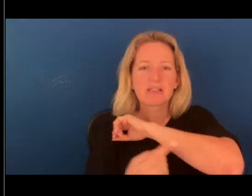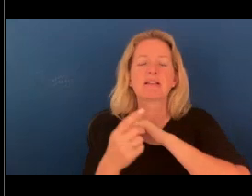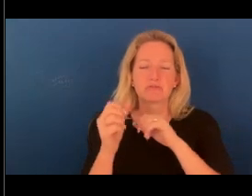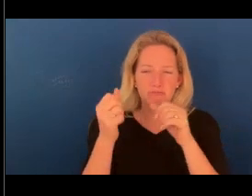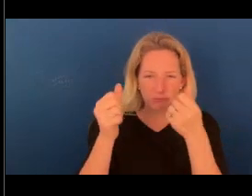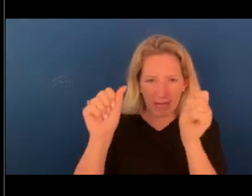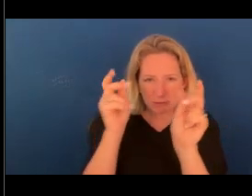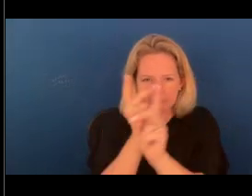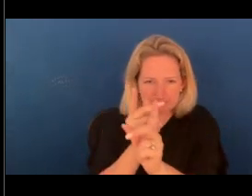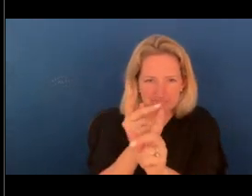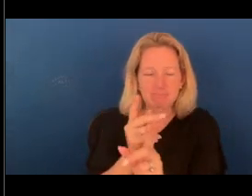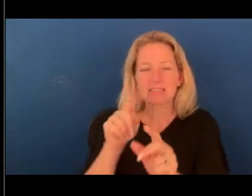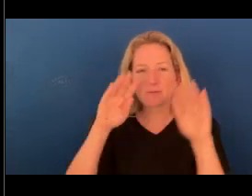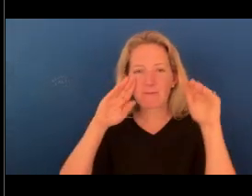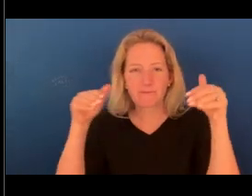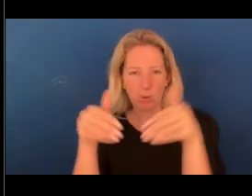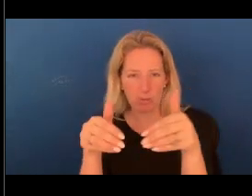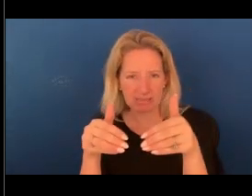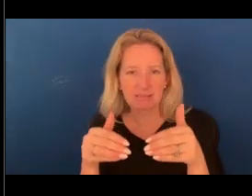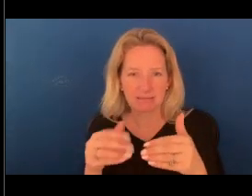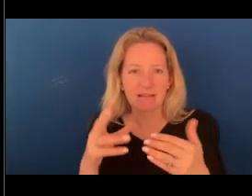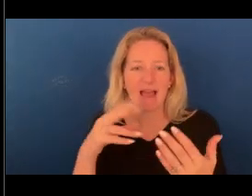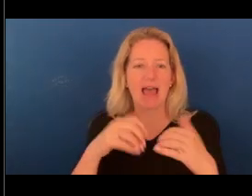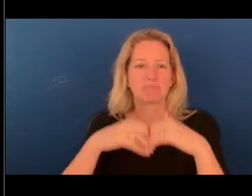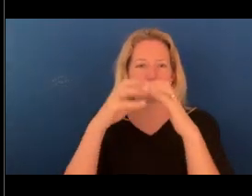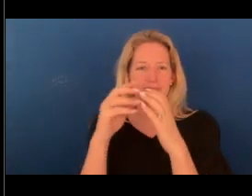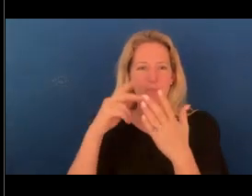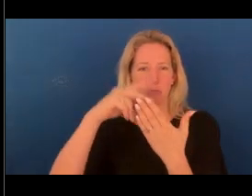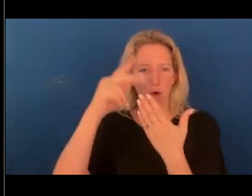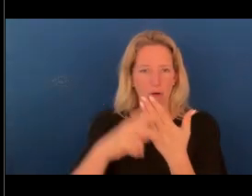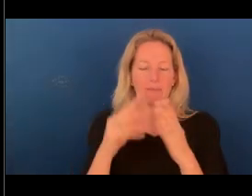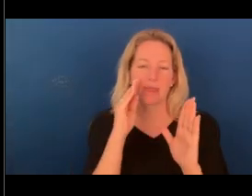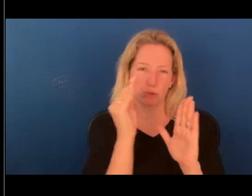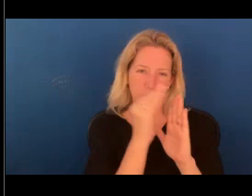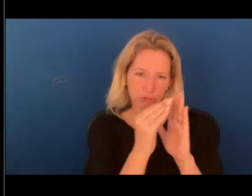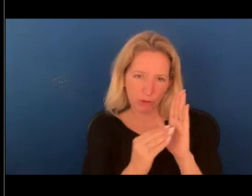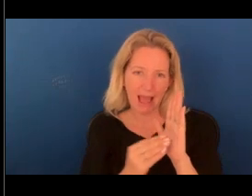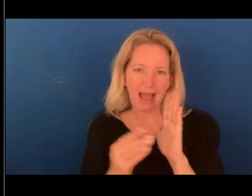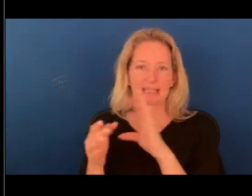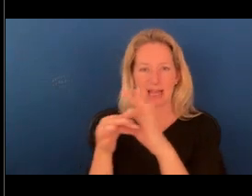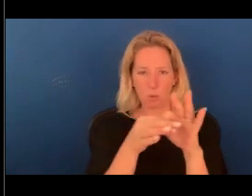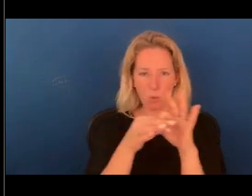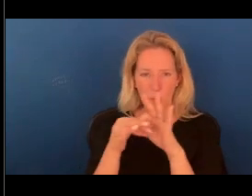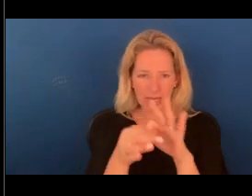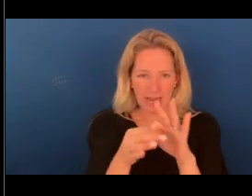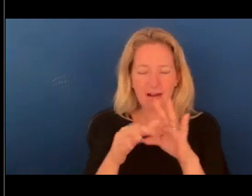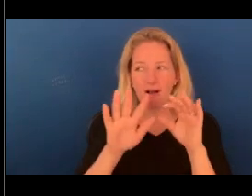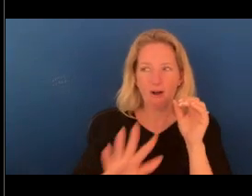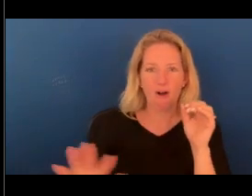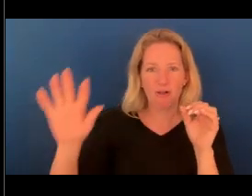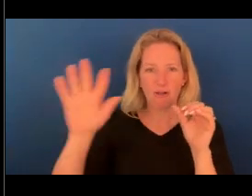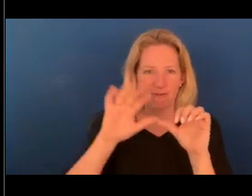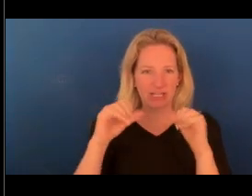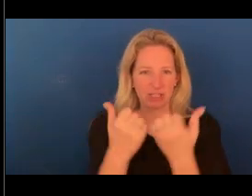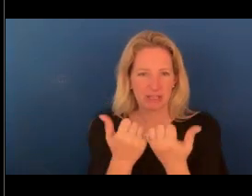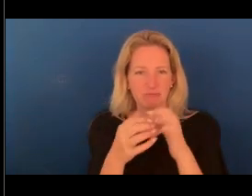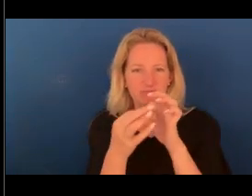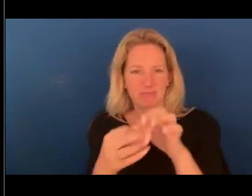attention from the agency, and from a program that could help track and aid coordination on what was happening agency-wide related to this